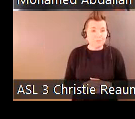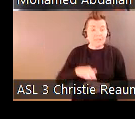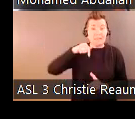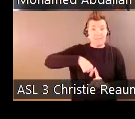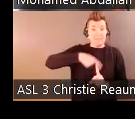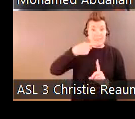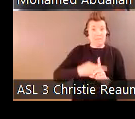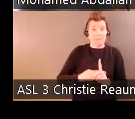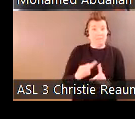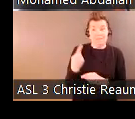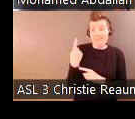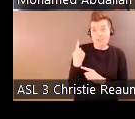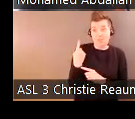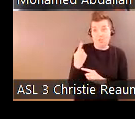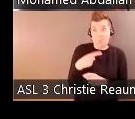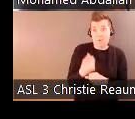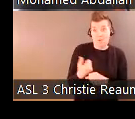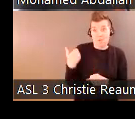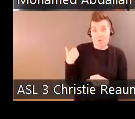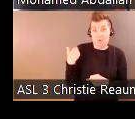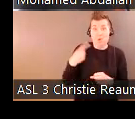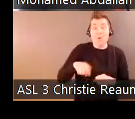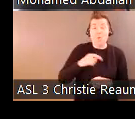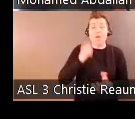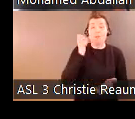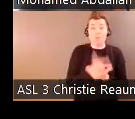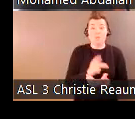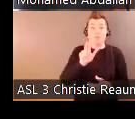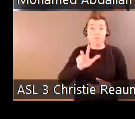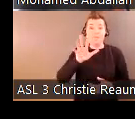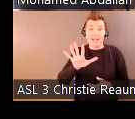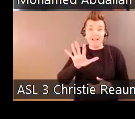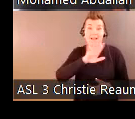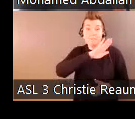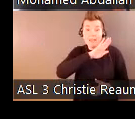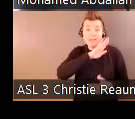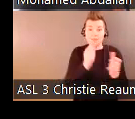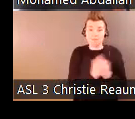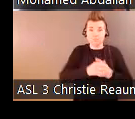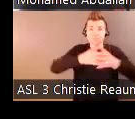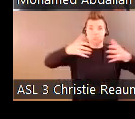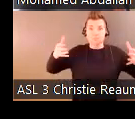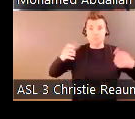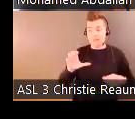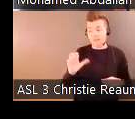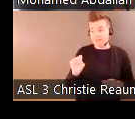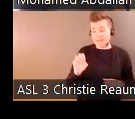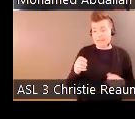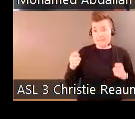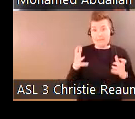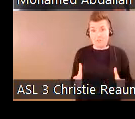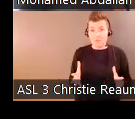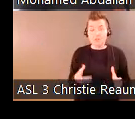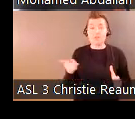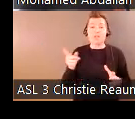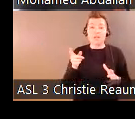Last year, we were approved for 35 individual beds to expand our shelter, as our case managers in the community and the outreach program are working with